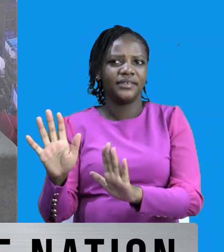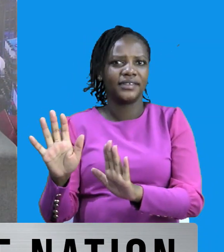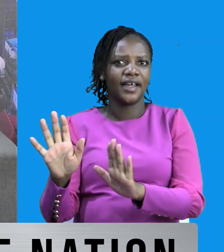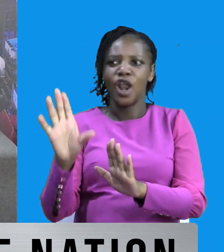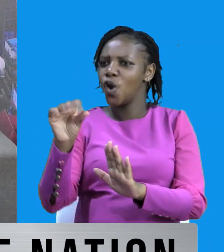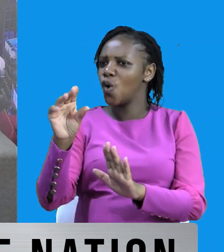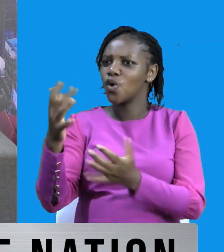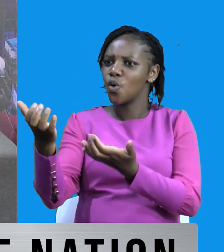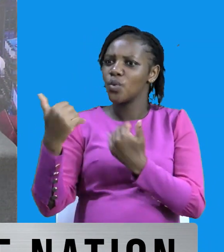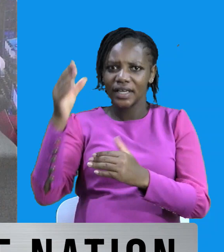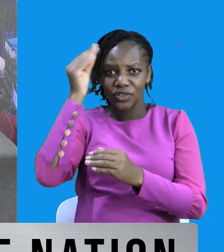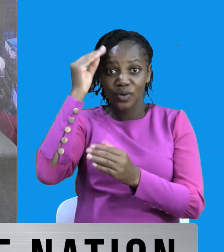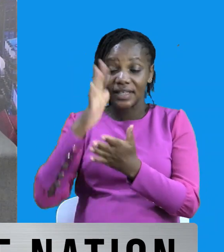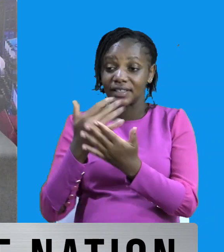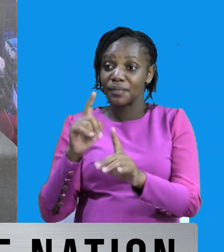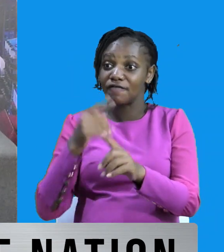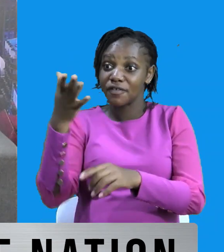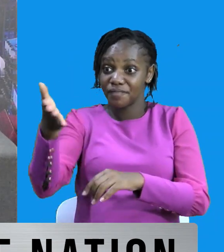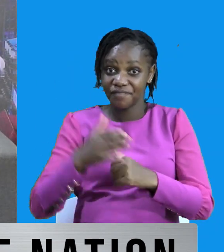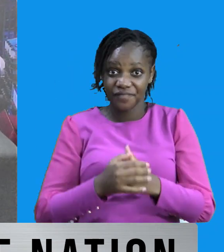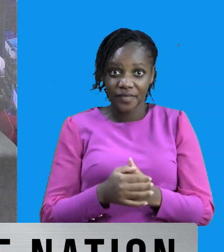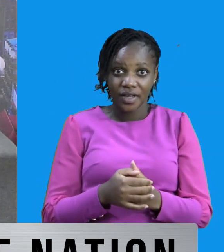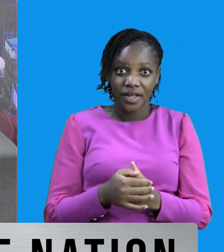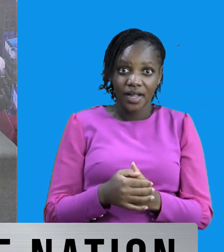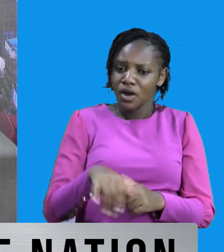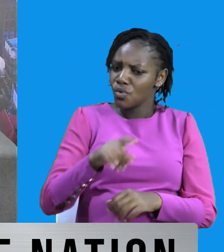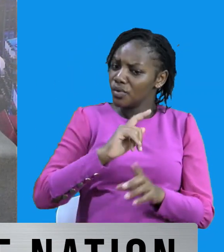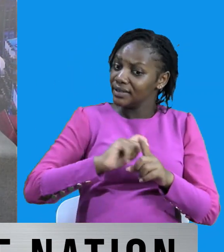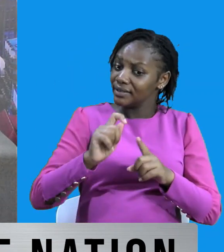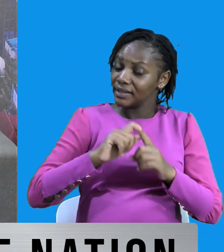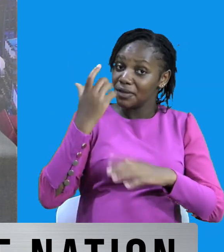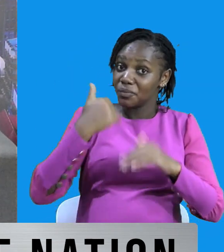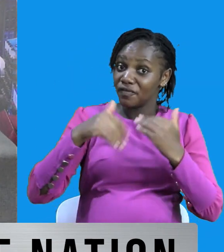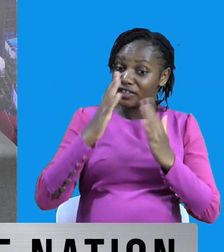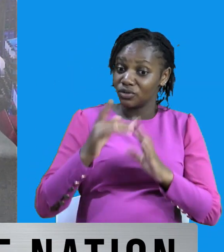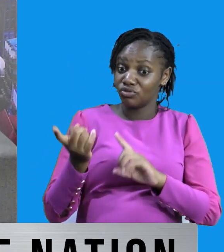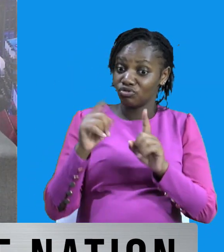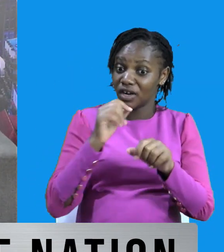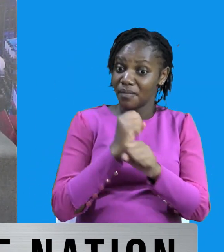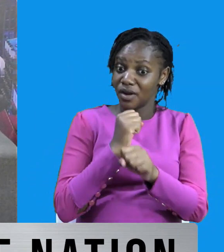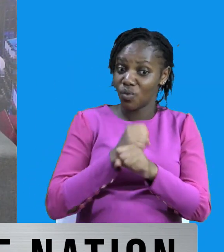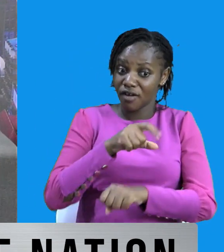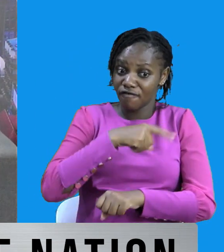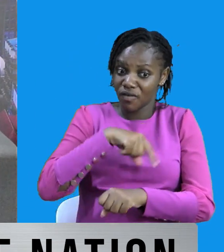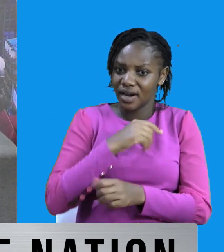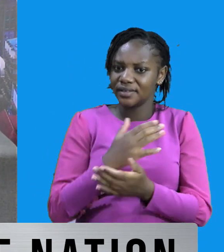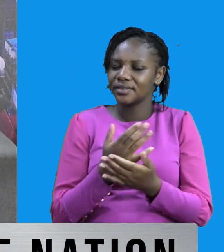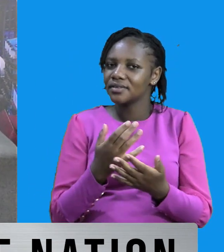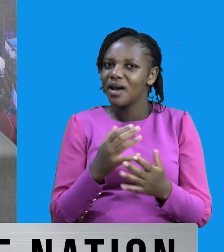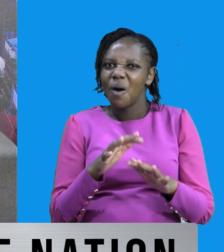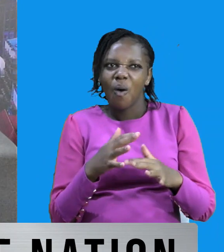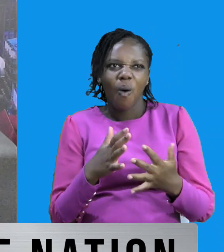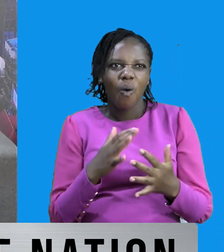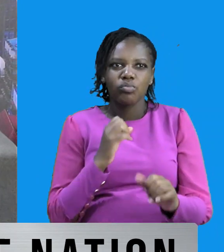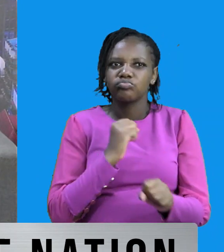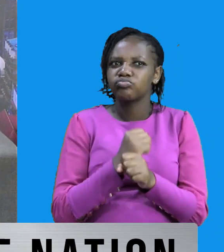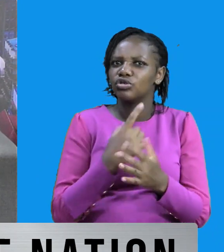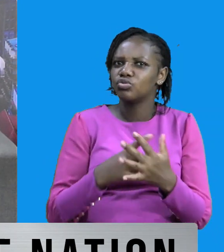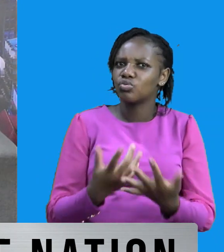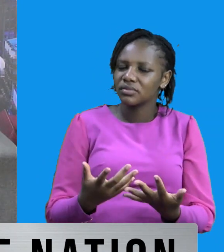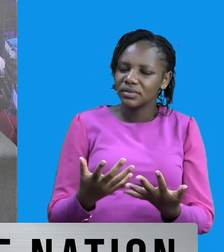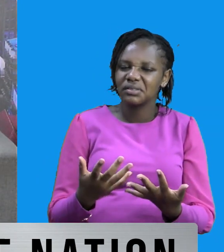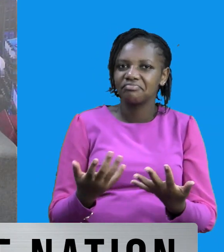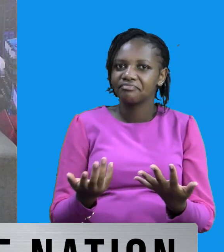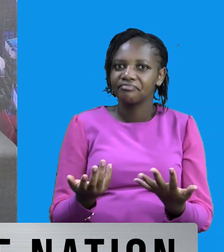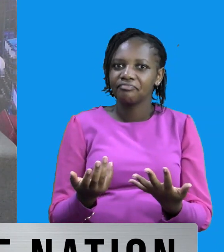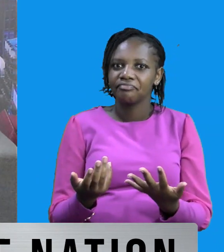ourselves. Yeah, do we really train professionals to come and work for us because they are trained as professionals, or do we train them to find